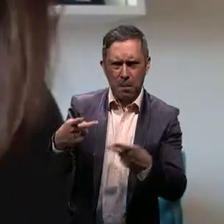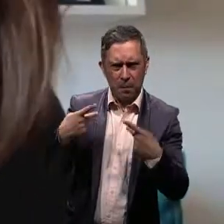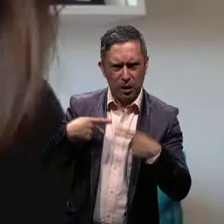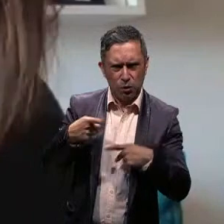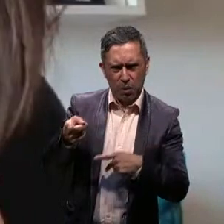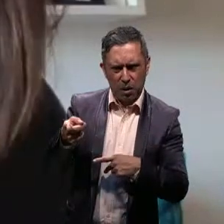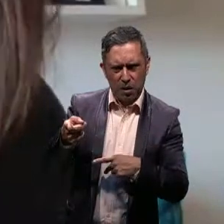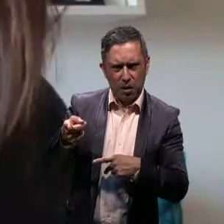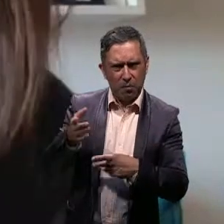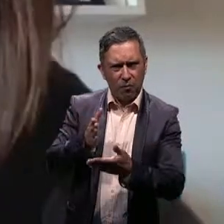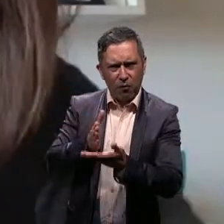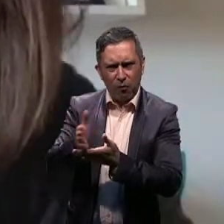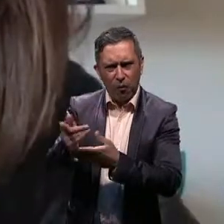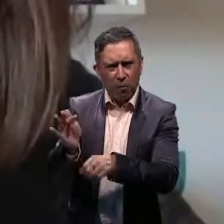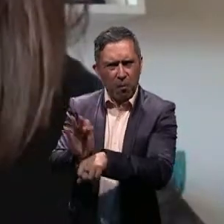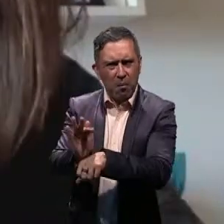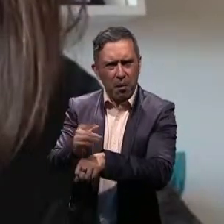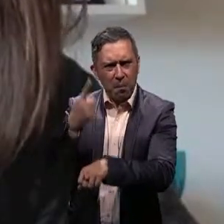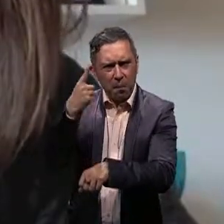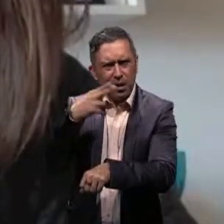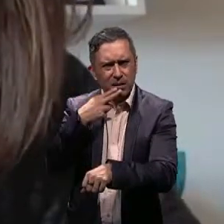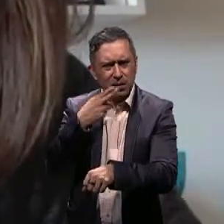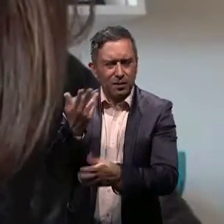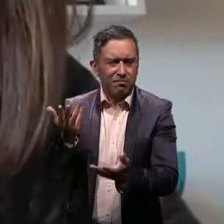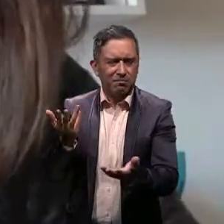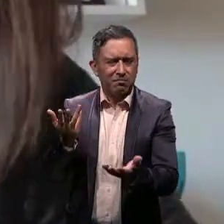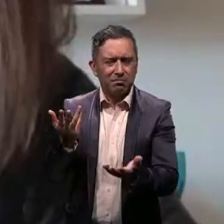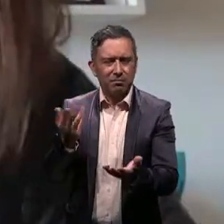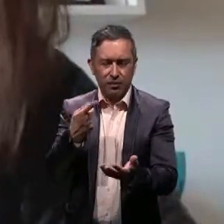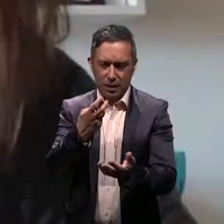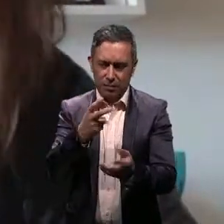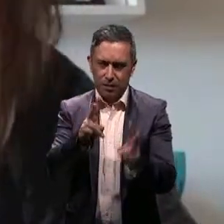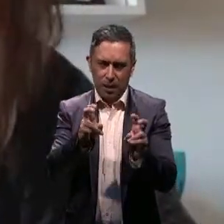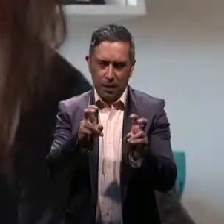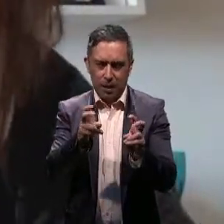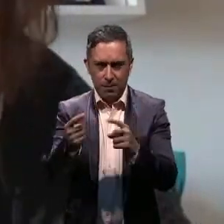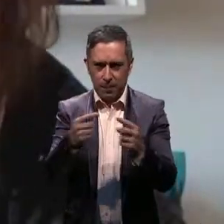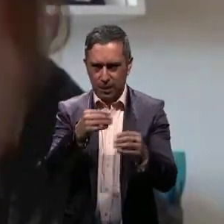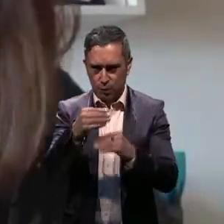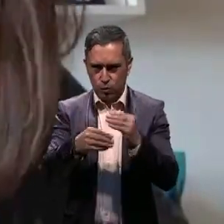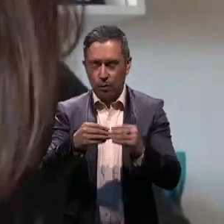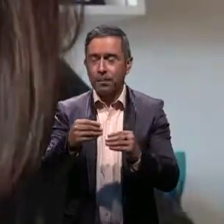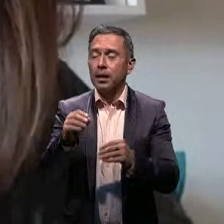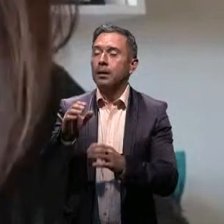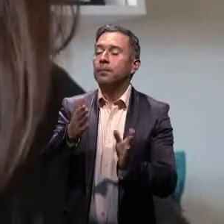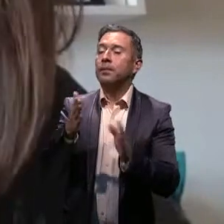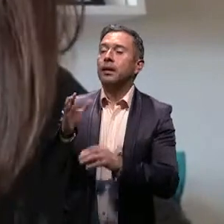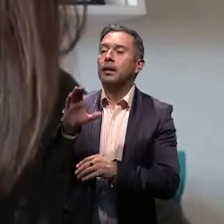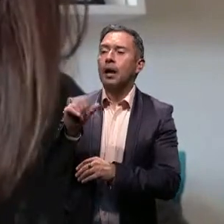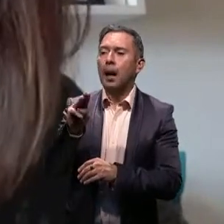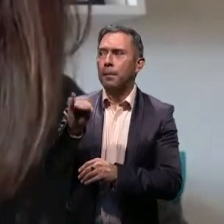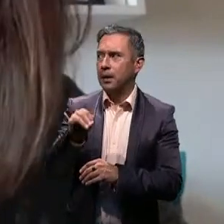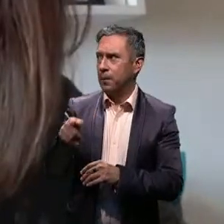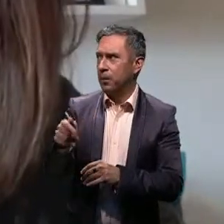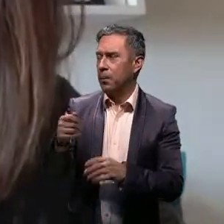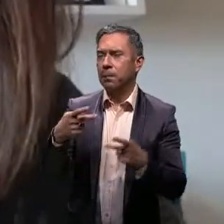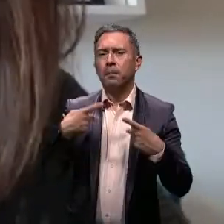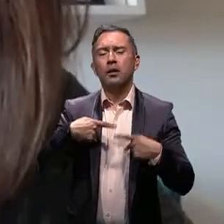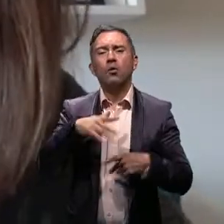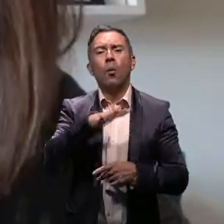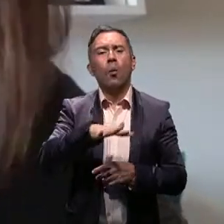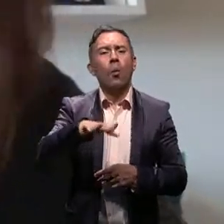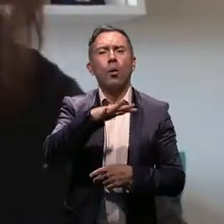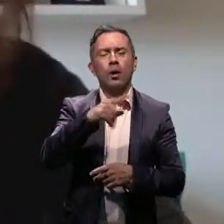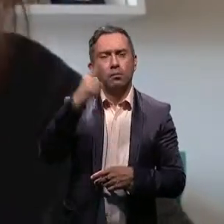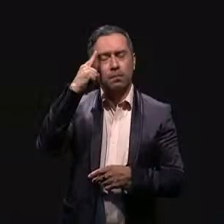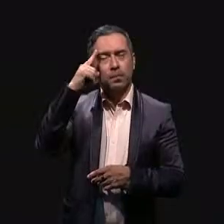giving likes. So what are they doing? Playing on the other court. I mean, that's the discussion. And another question that is coming from